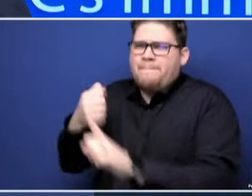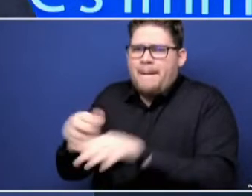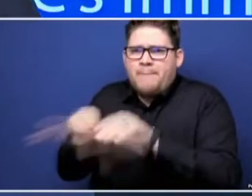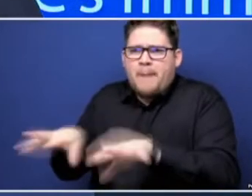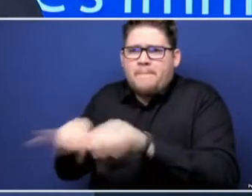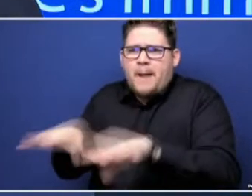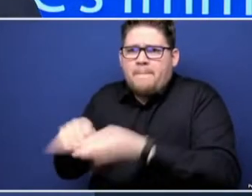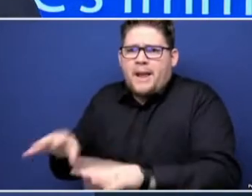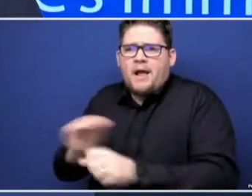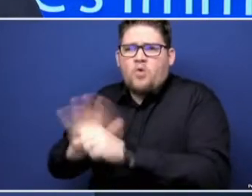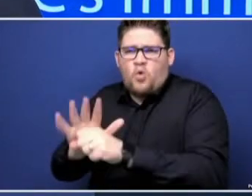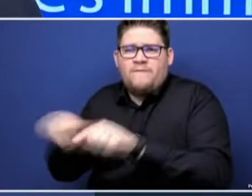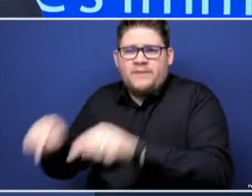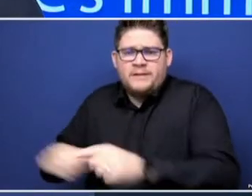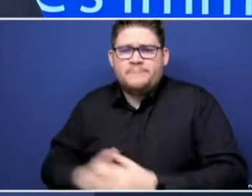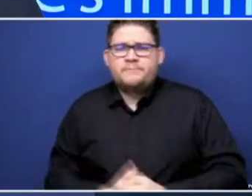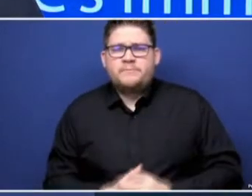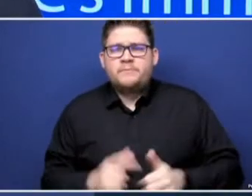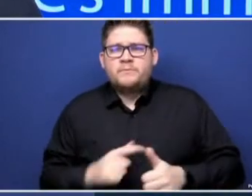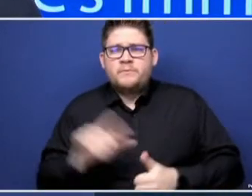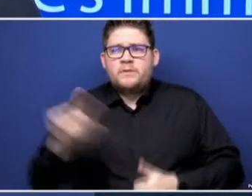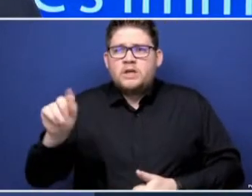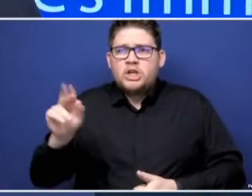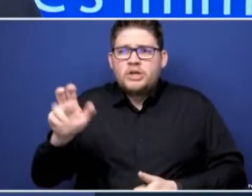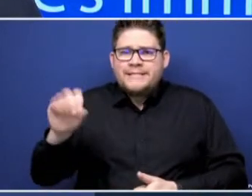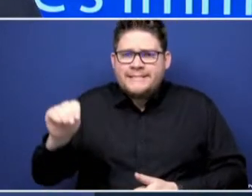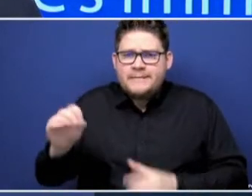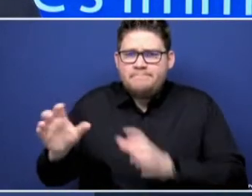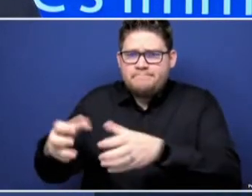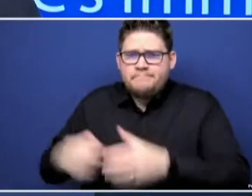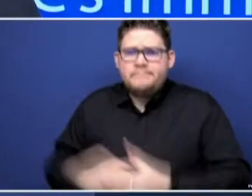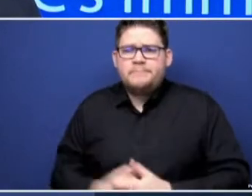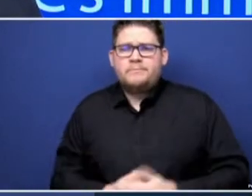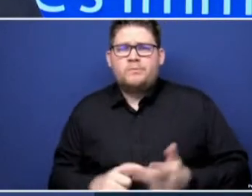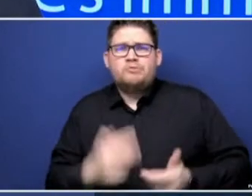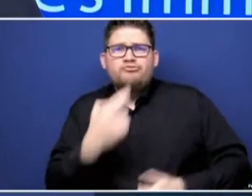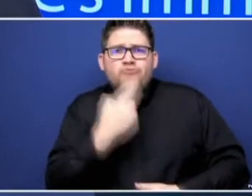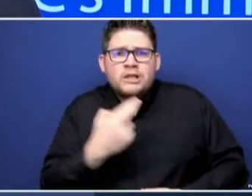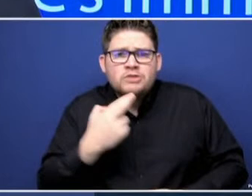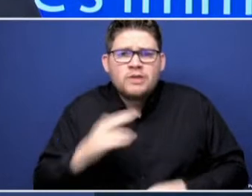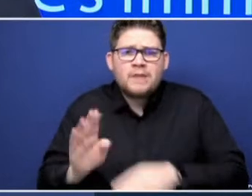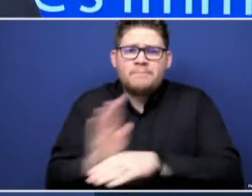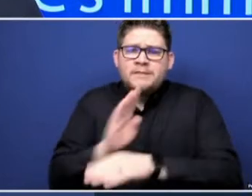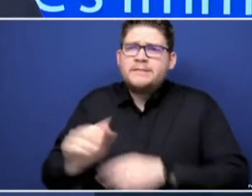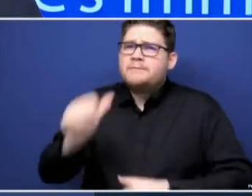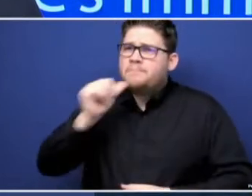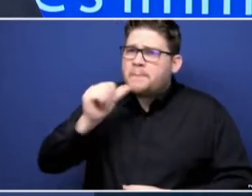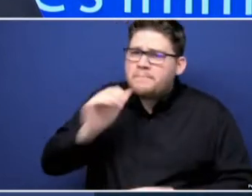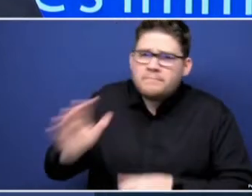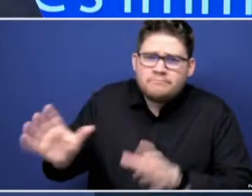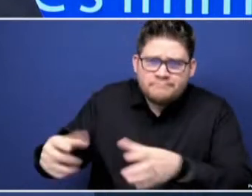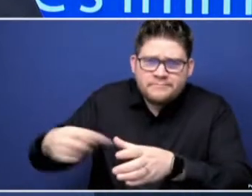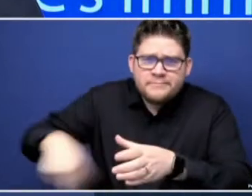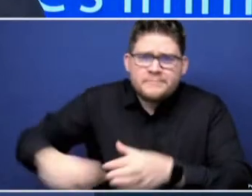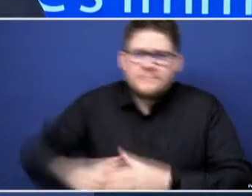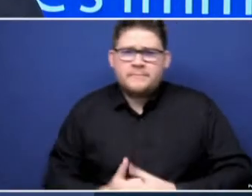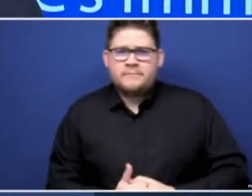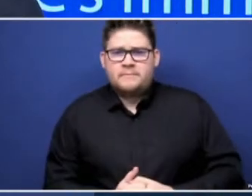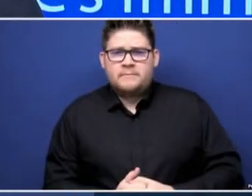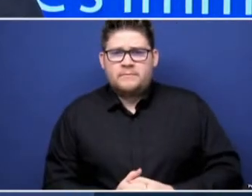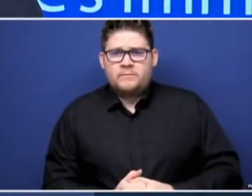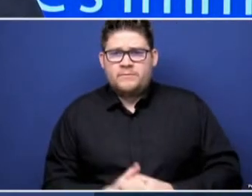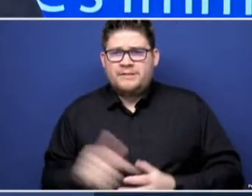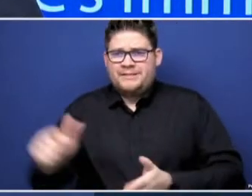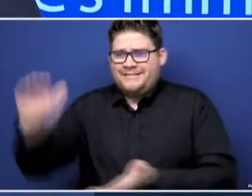Emergency Preparedness. So she has spent the past number of summers going to communities that are dealing with floods, dealing with wildfires. So